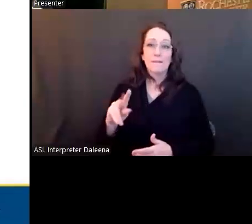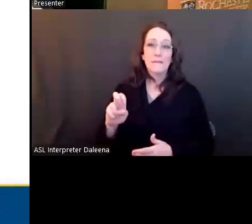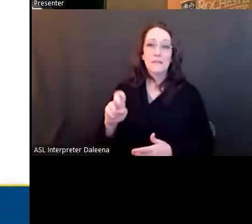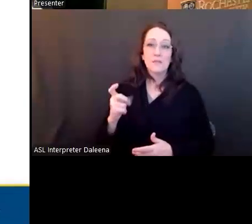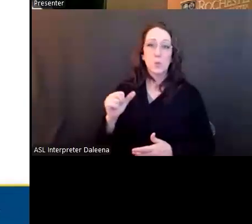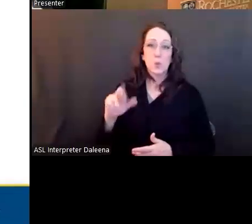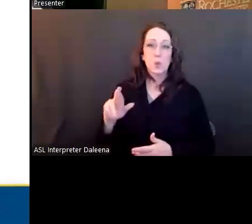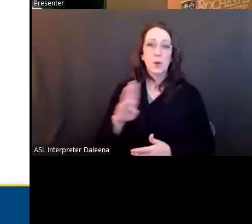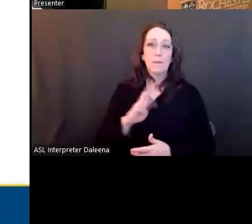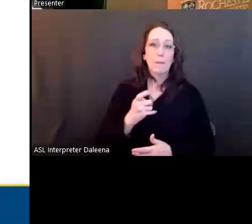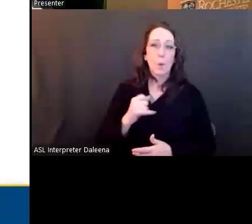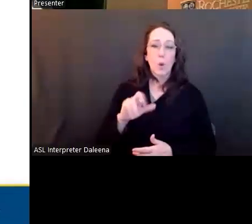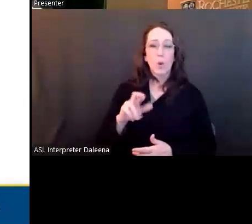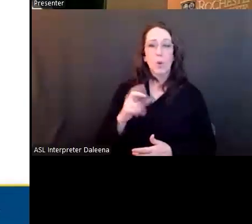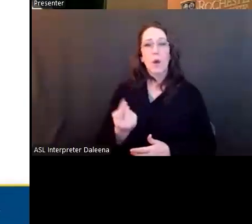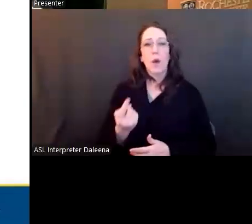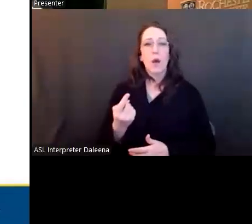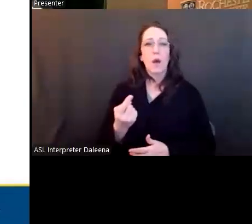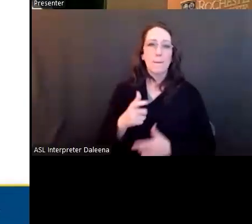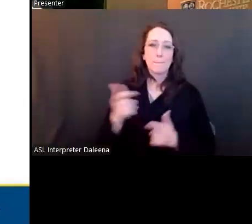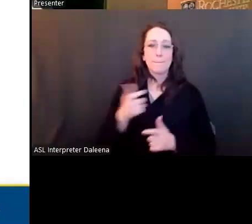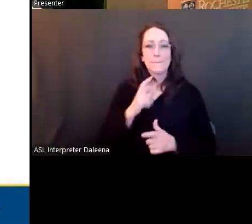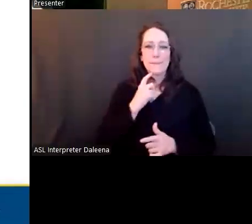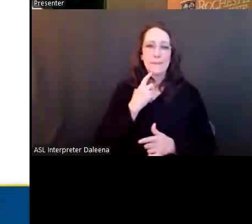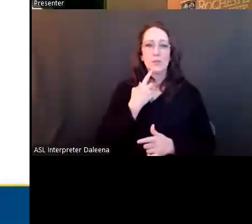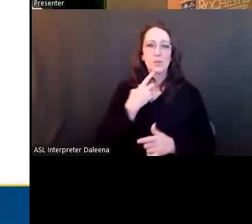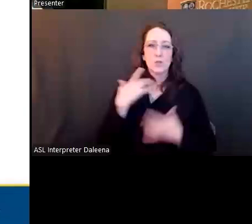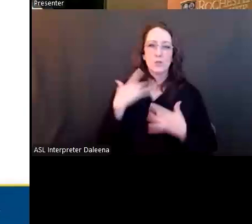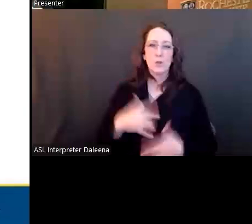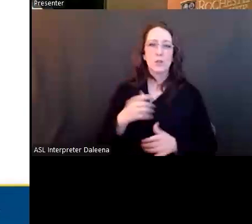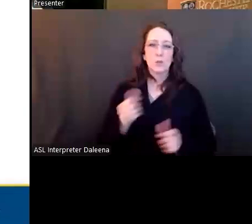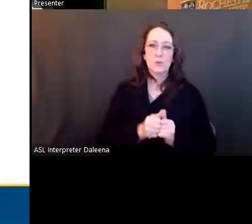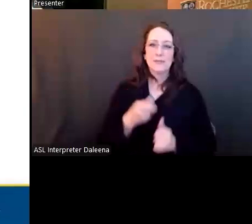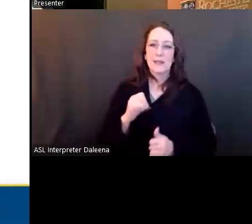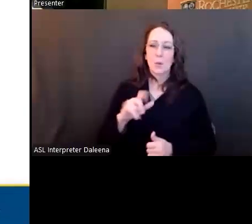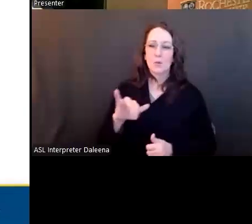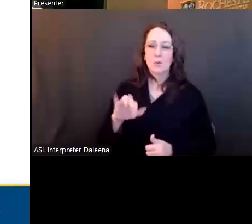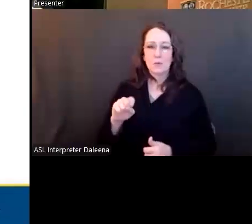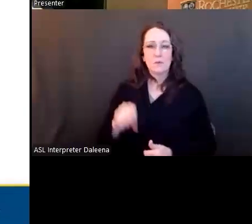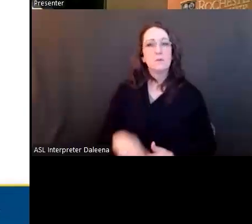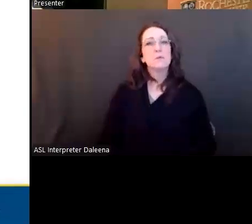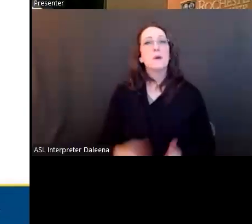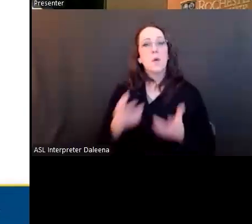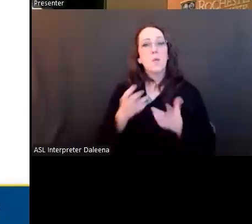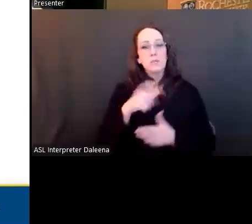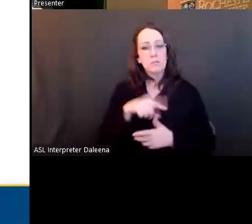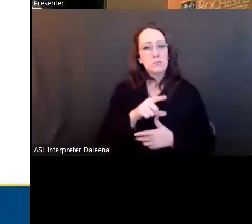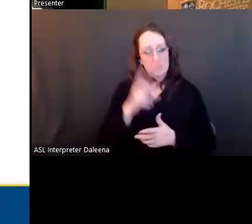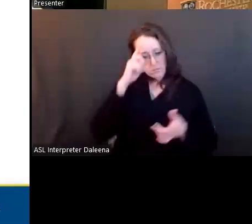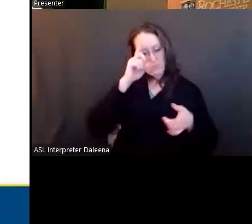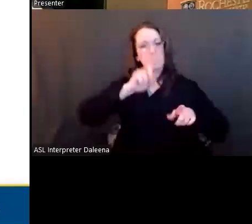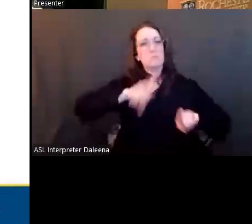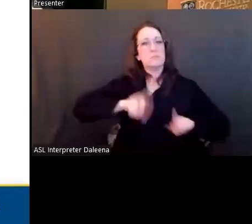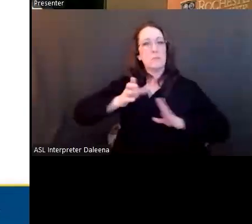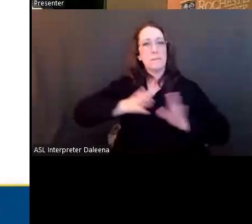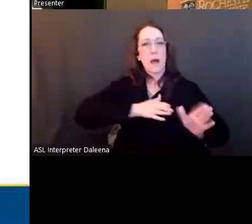bipolar 1, major depression with psychosis. We would want them to be in agreement with the plan